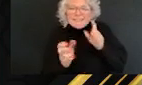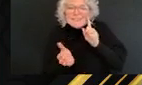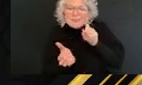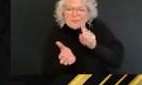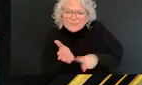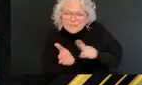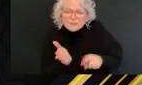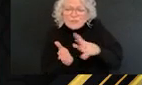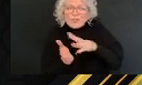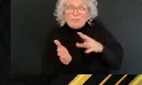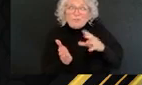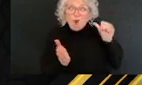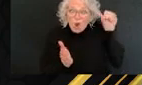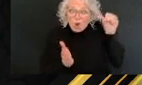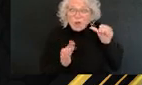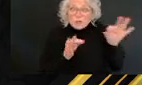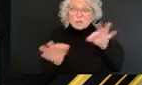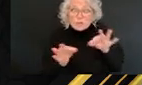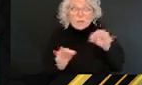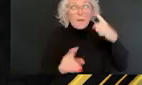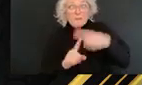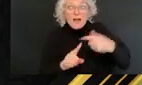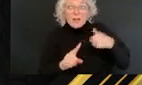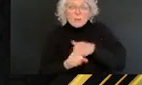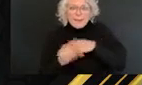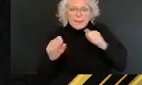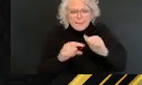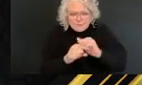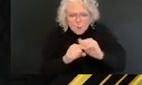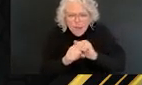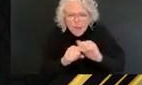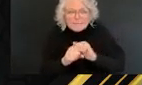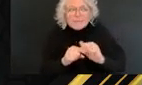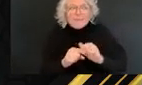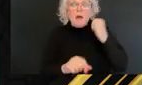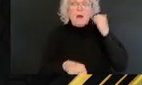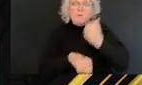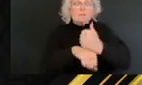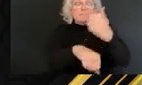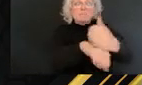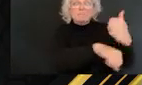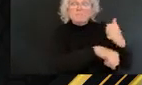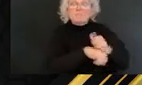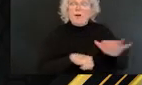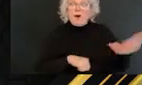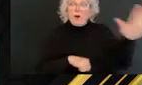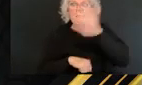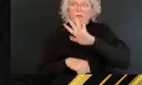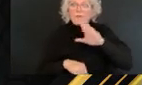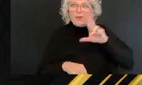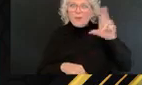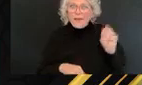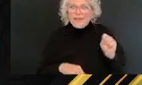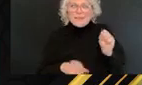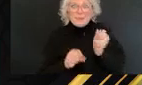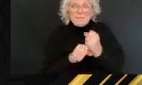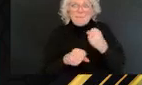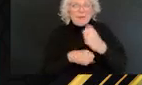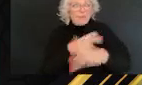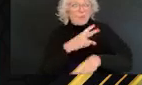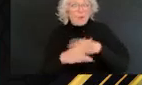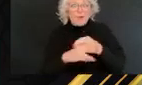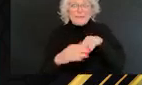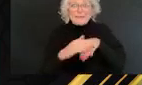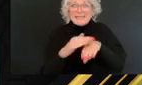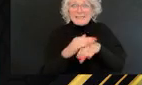invest in researching audio description, but practicing it, putting it into public places, and making the world a little bit more accessible every